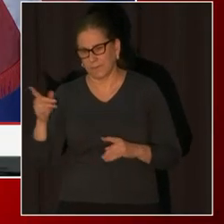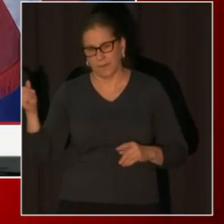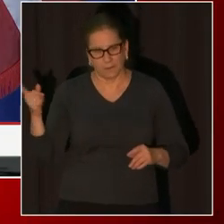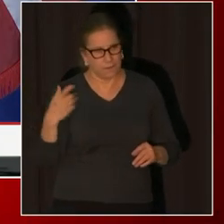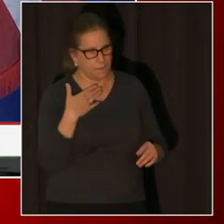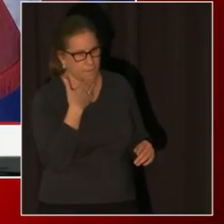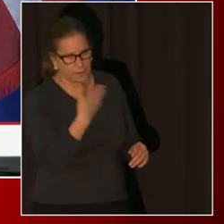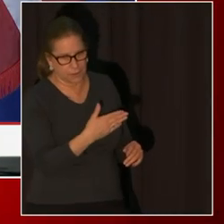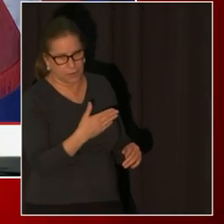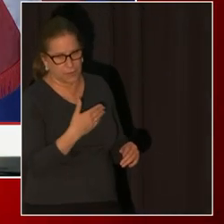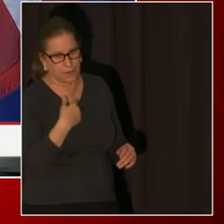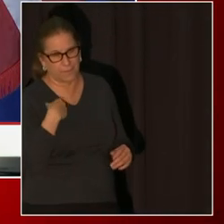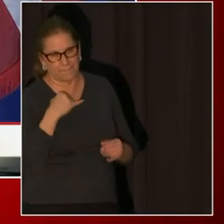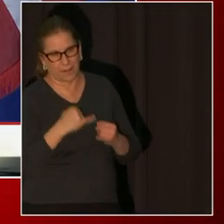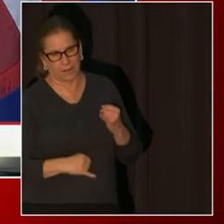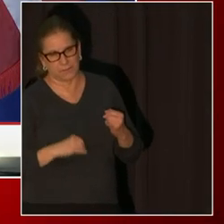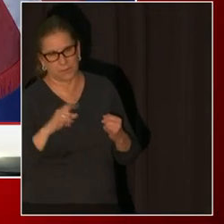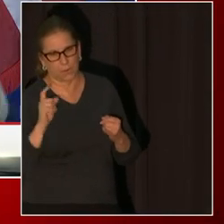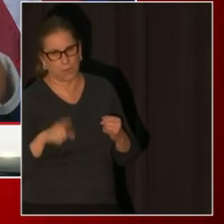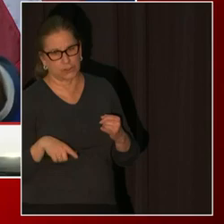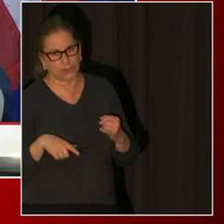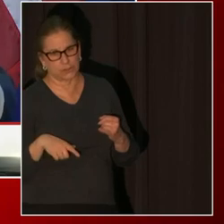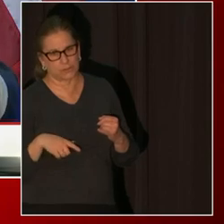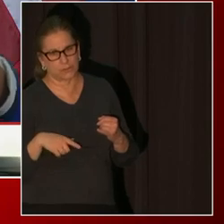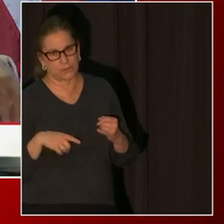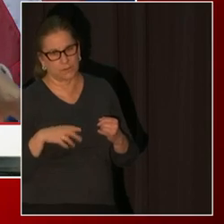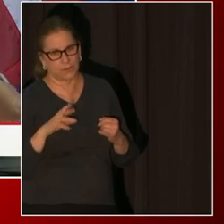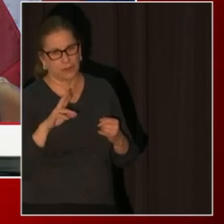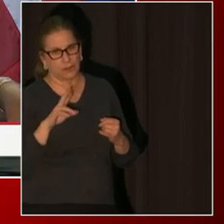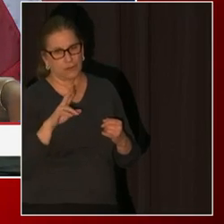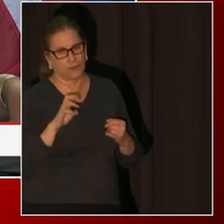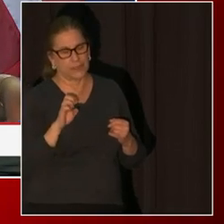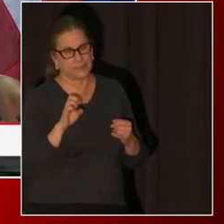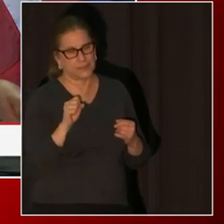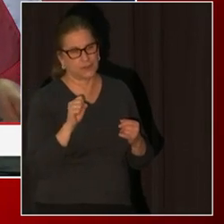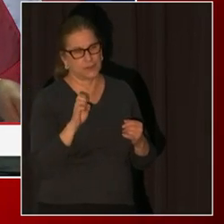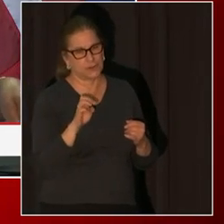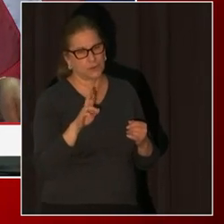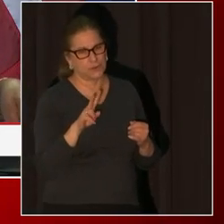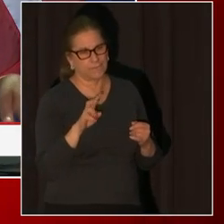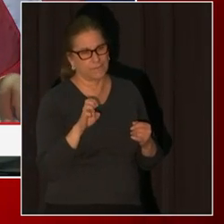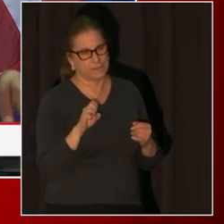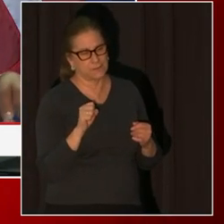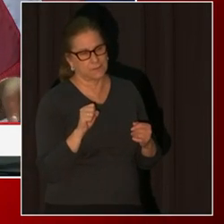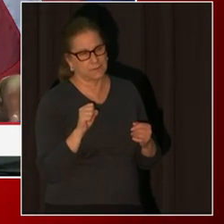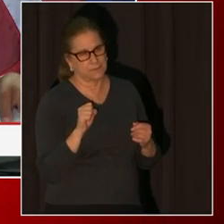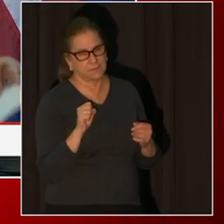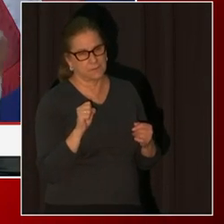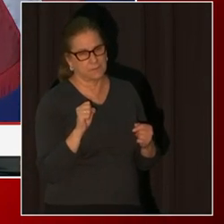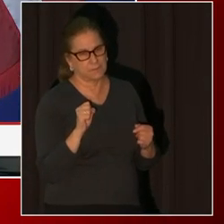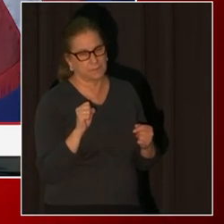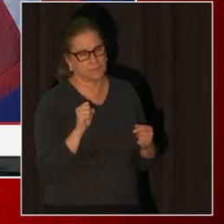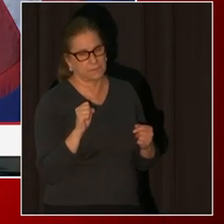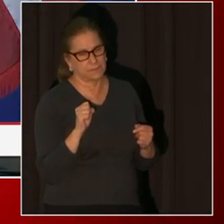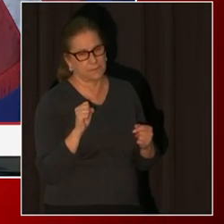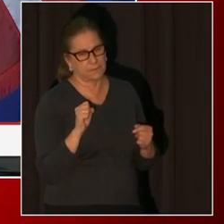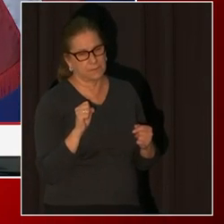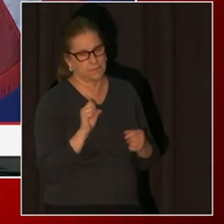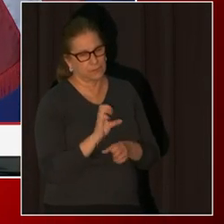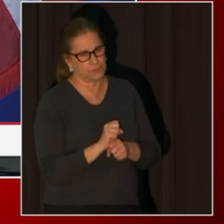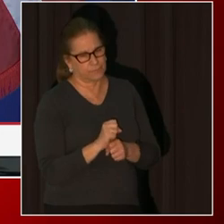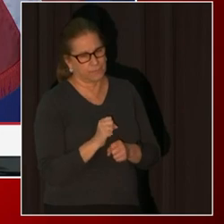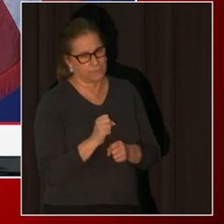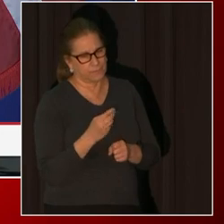question is about reserves. Yeah. Earlier, CFO DeWitt mentioned that we have sufficient reserves if we